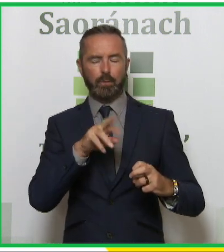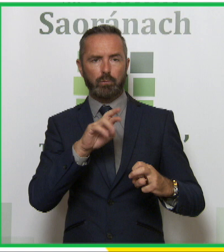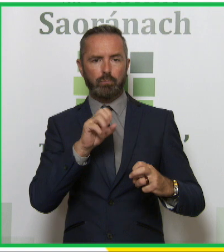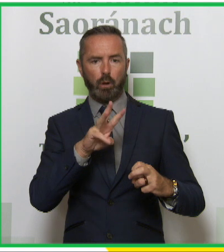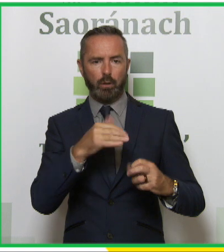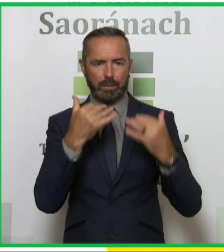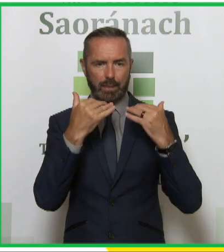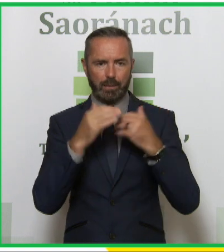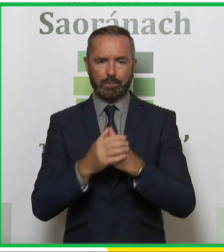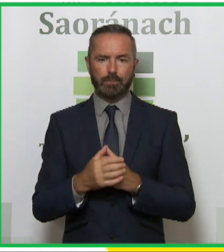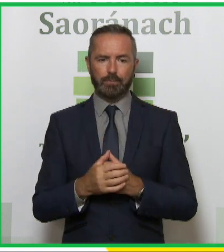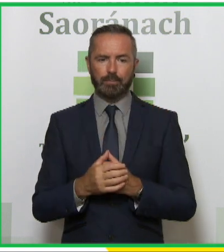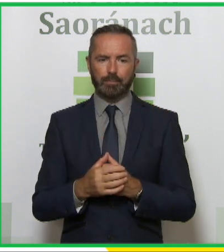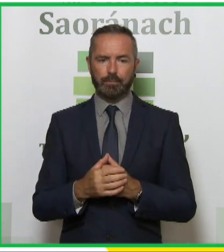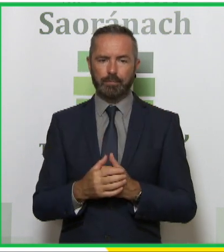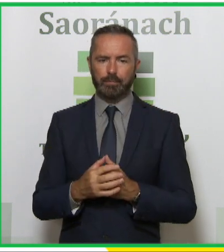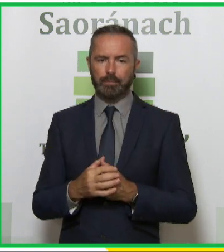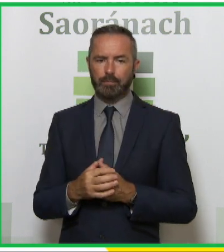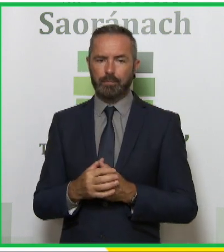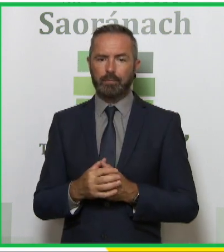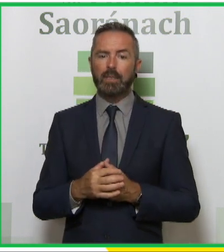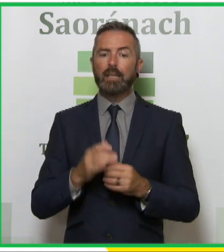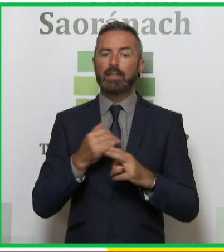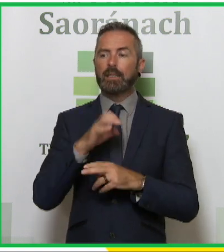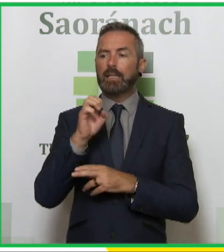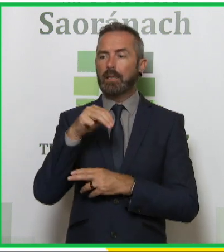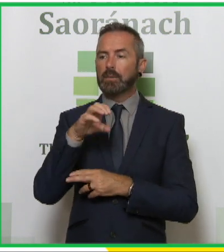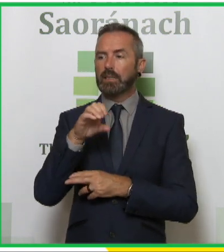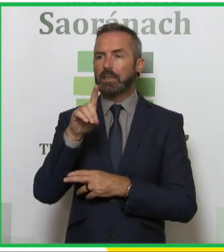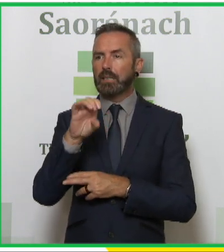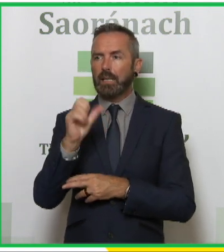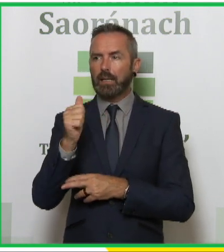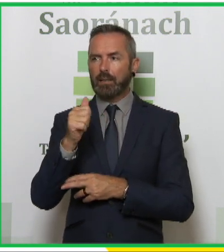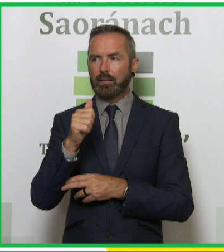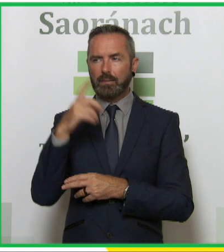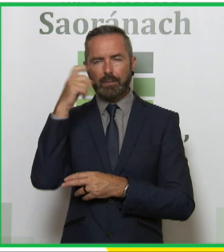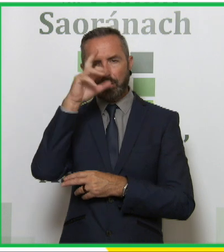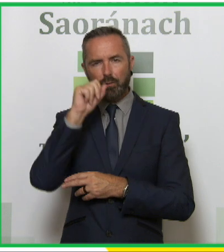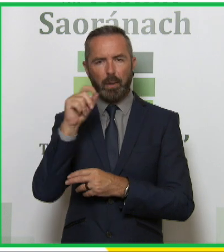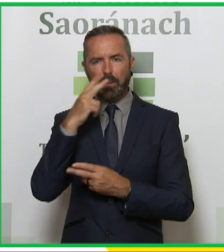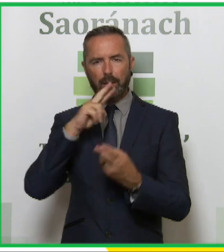and the EMCDDA, I've trouble remembering that sometimes myself,